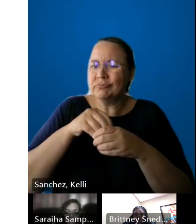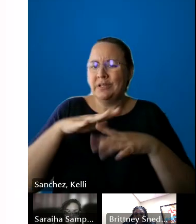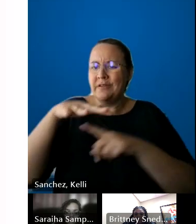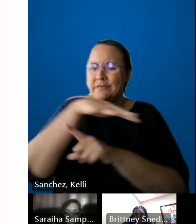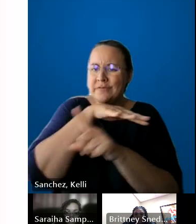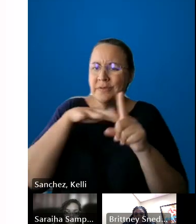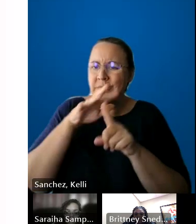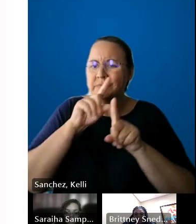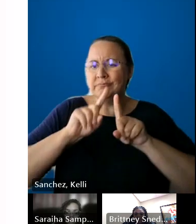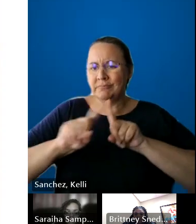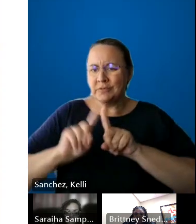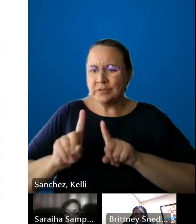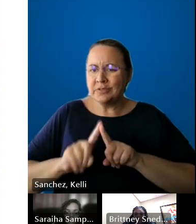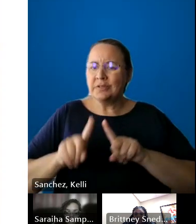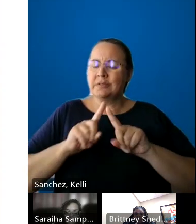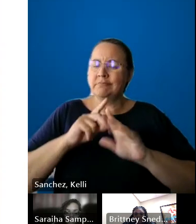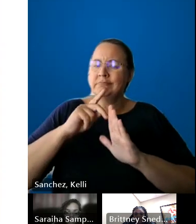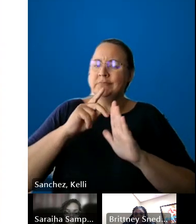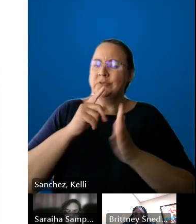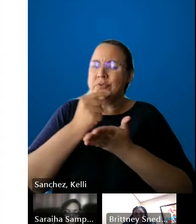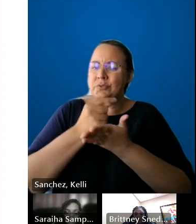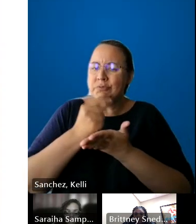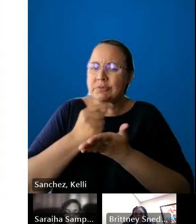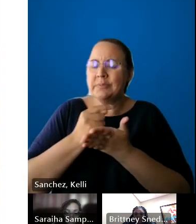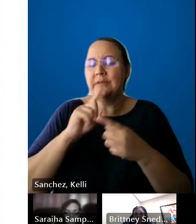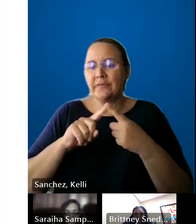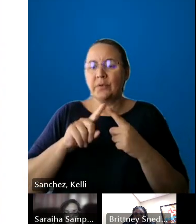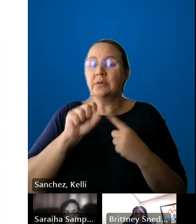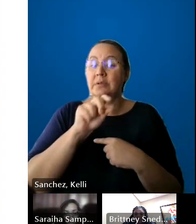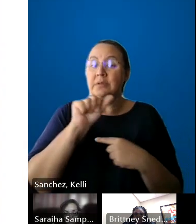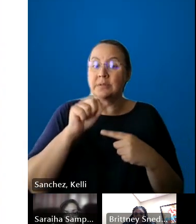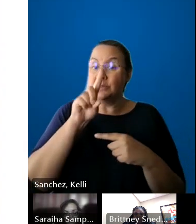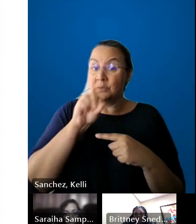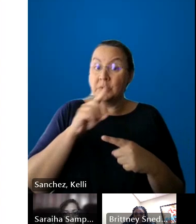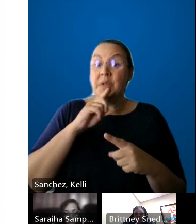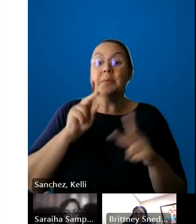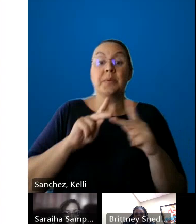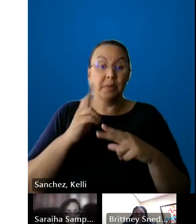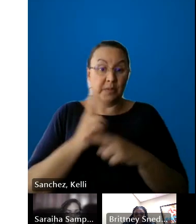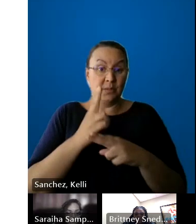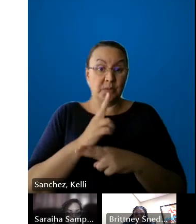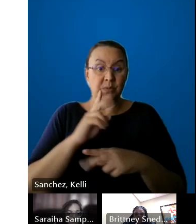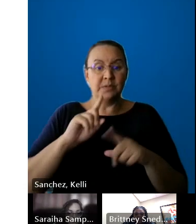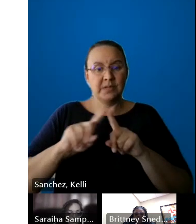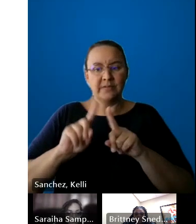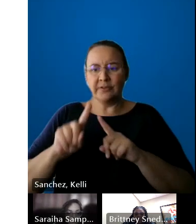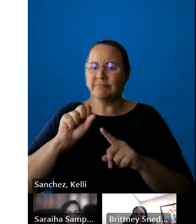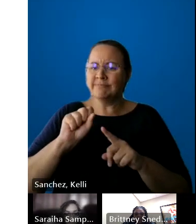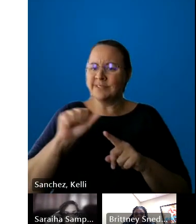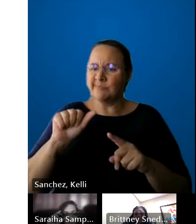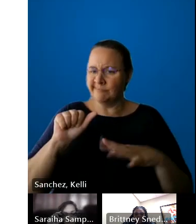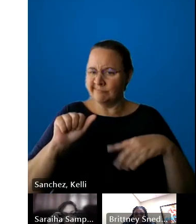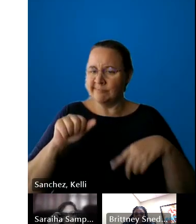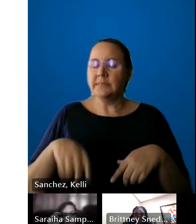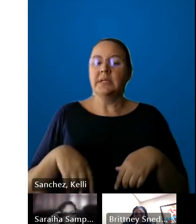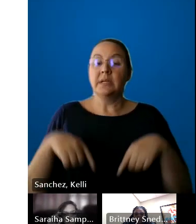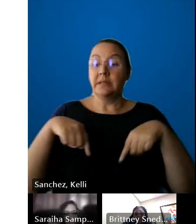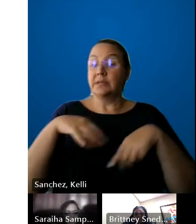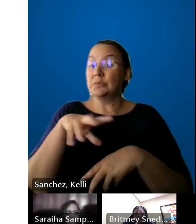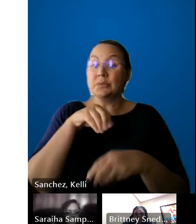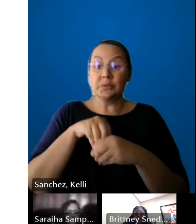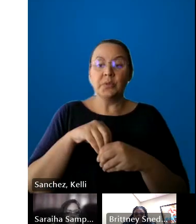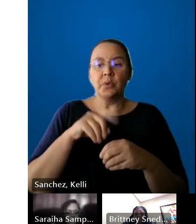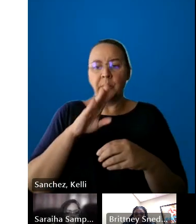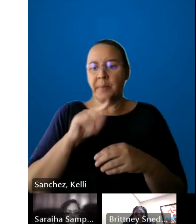programmatic settings for treating substance use disorders and supporting people who use substances. This inclusivity includes, but is